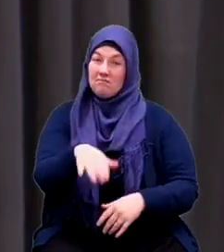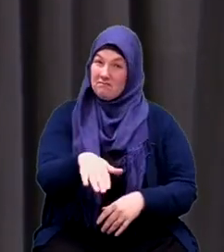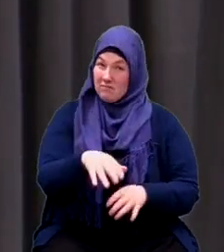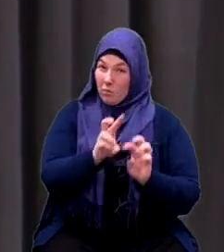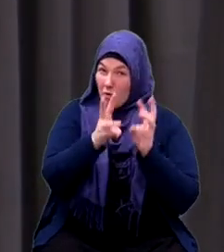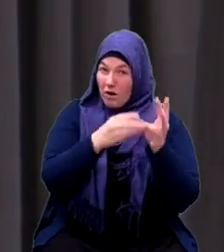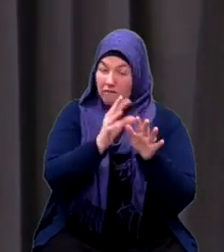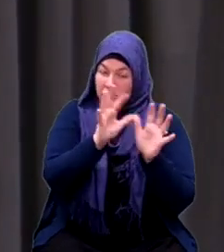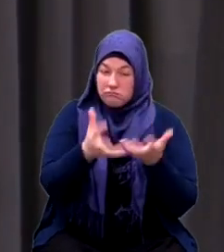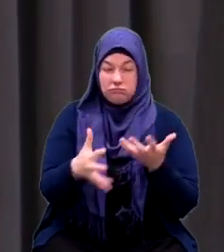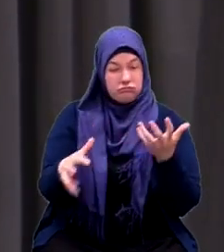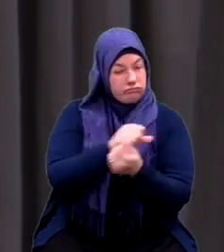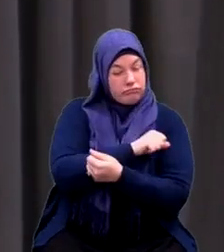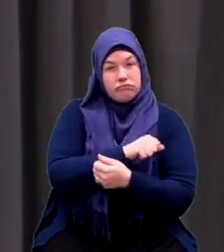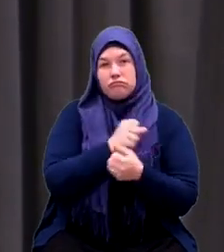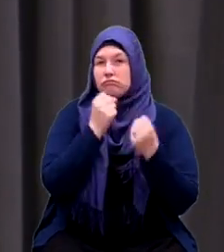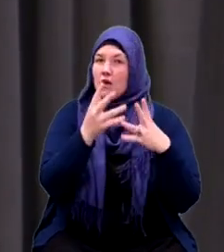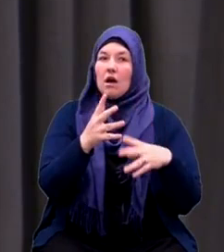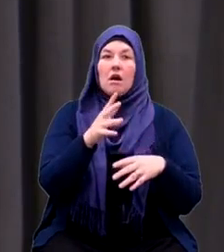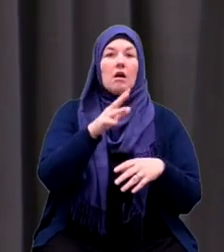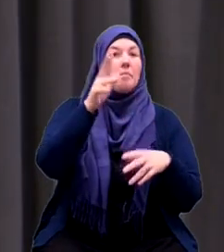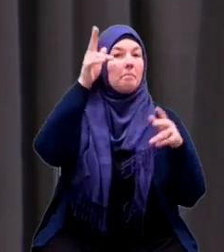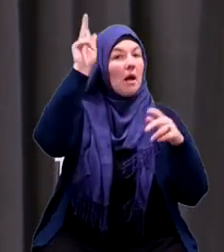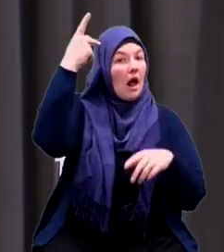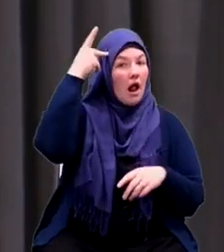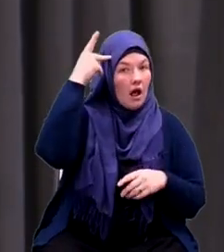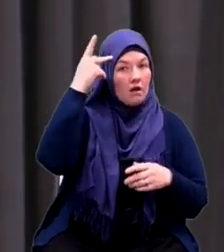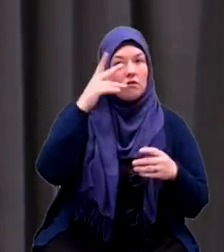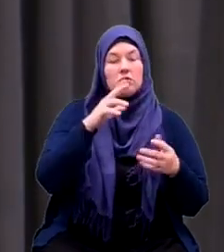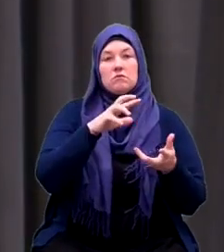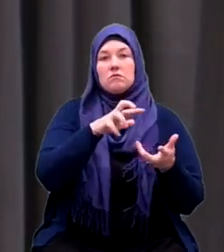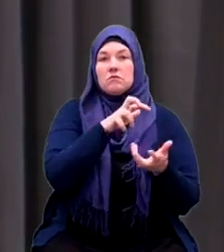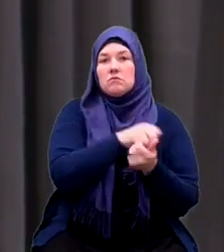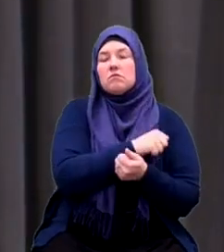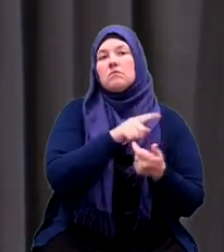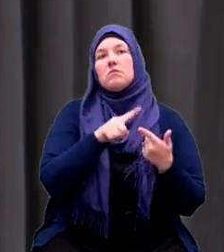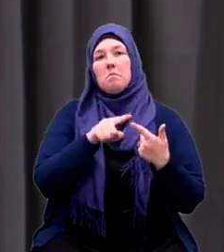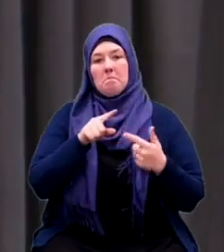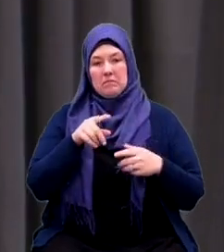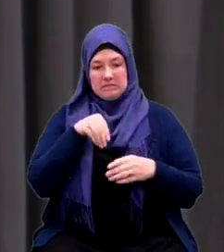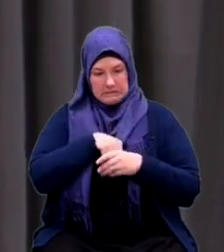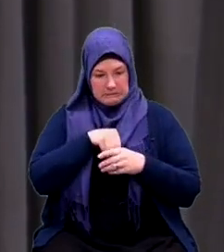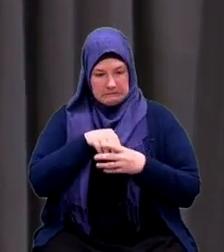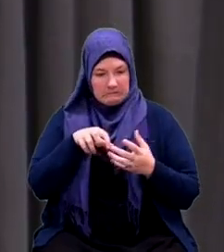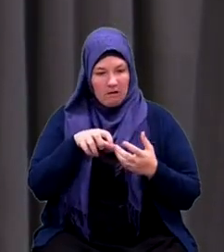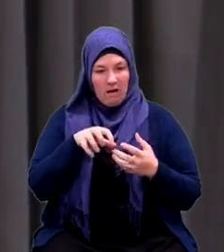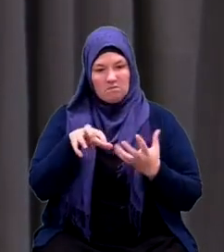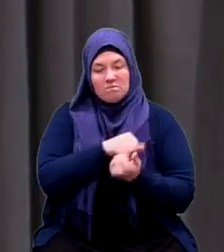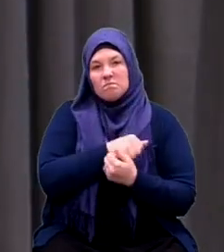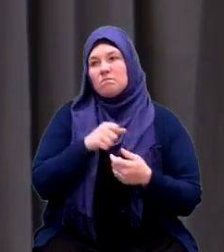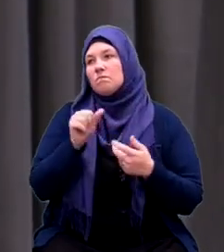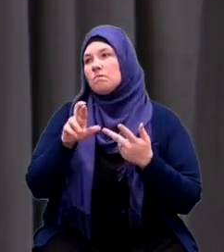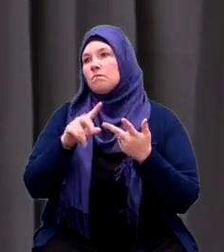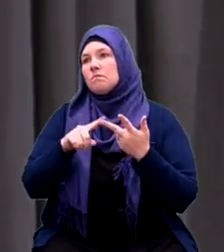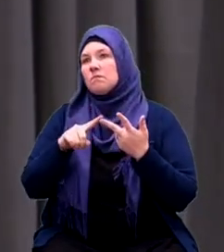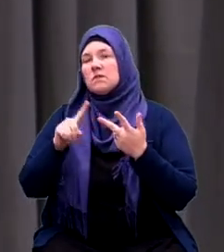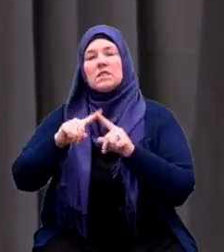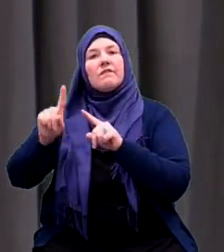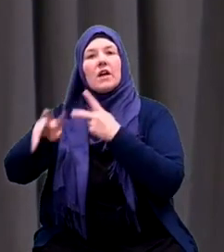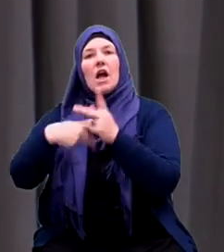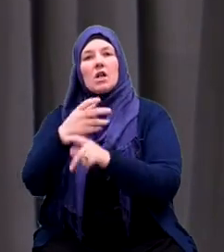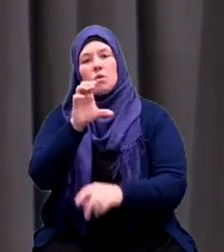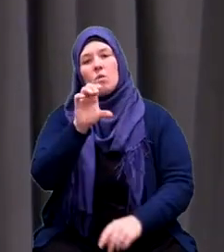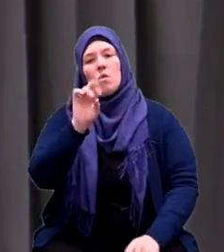corruption, political corruption, financial corruption, moral corruption, ethical corruption, all types